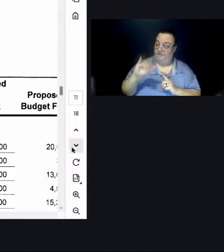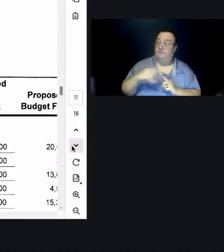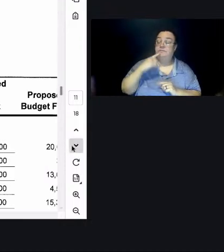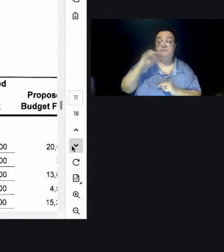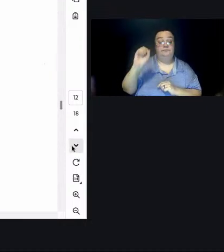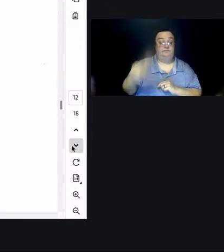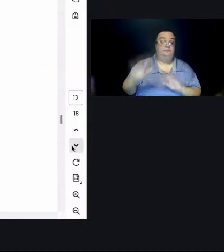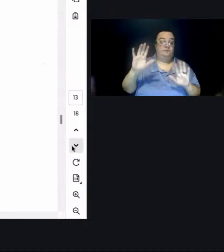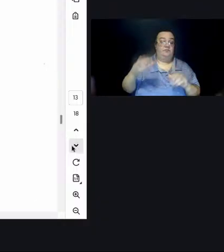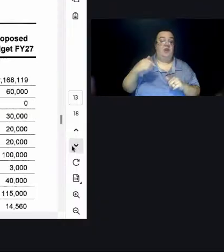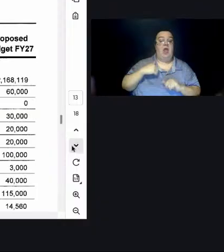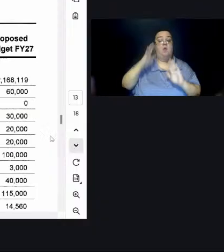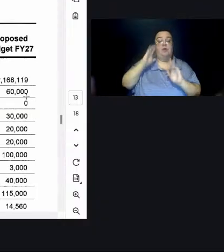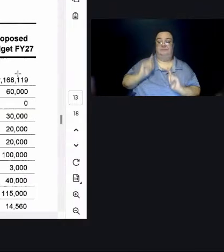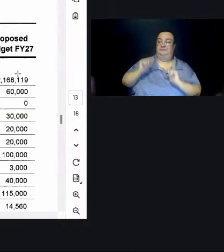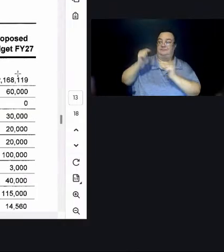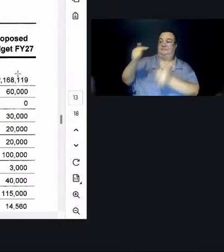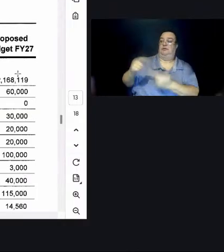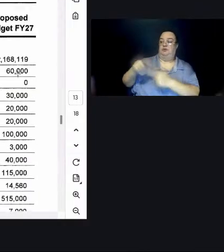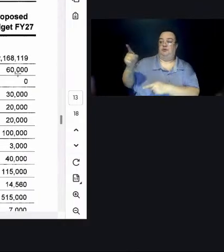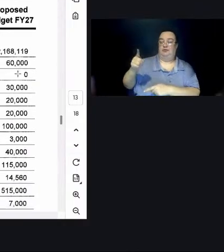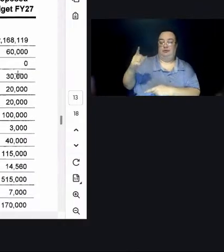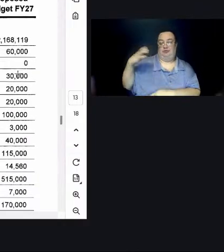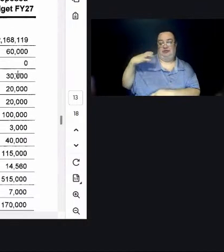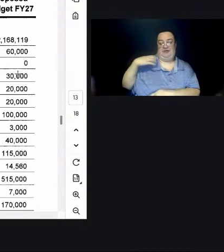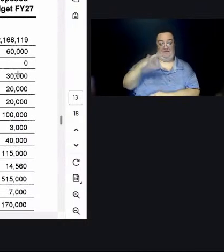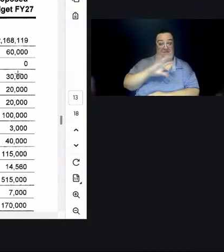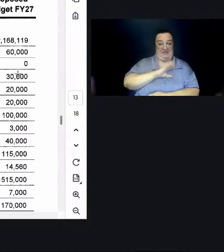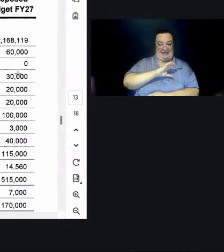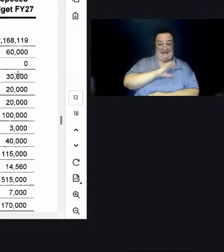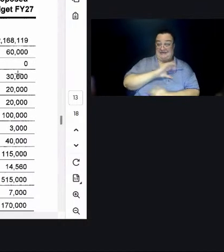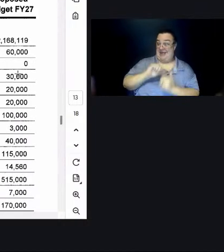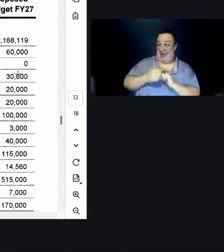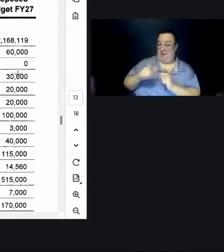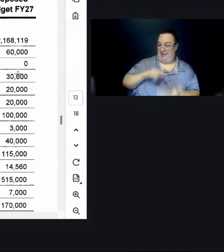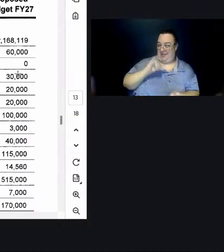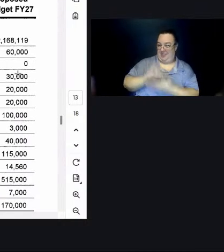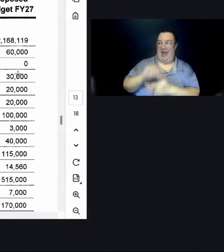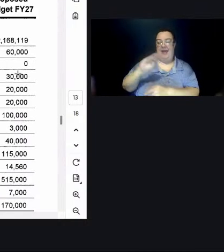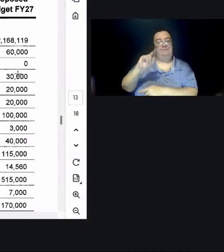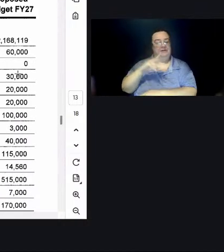I'll pass it to the chief. How about that? Super. All right.